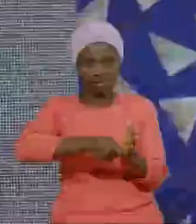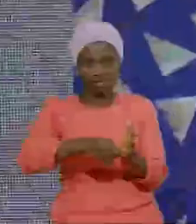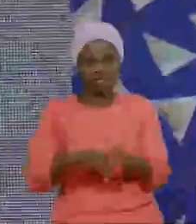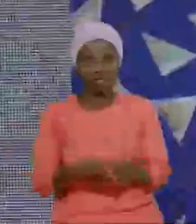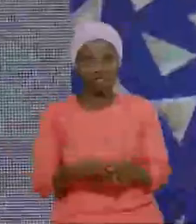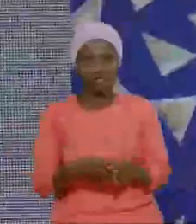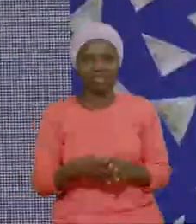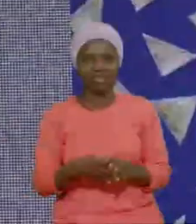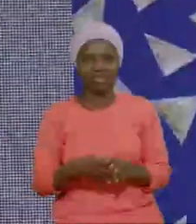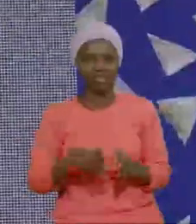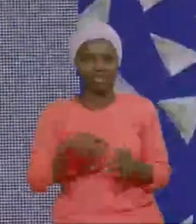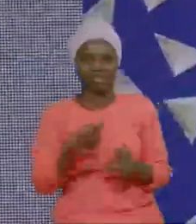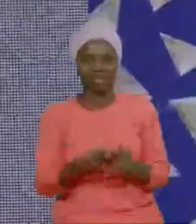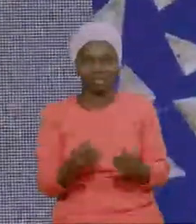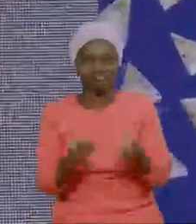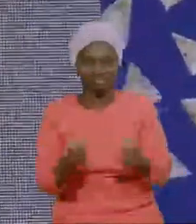The thing is still jacking.